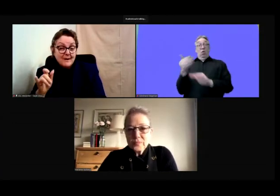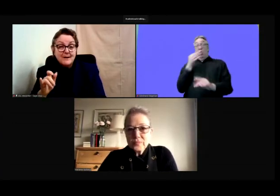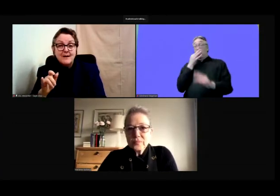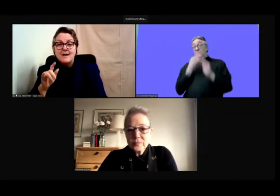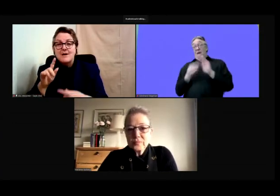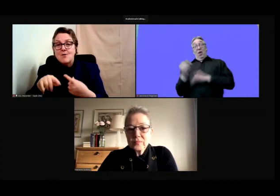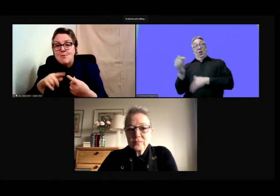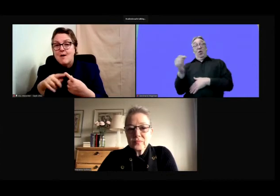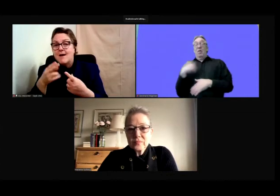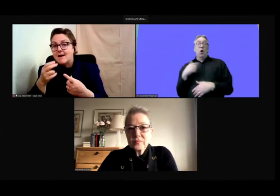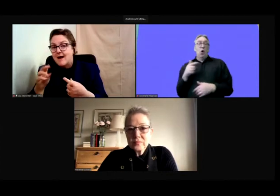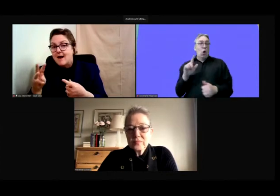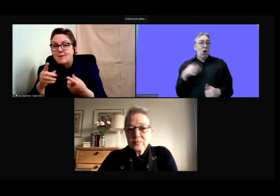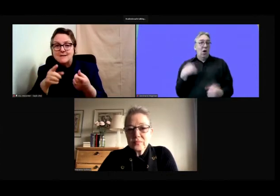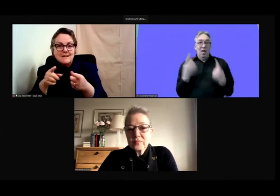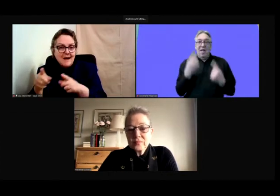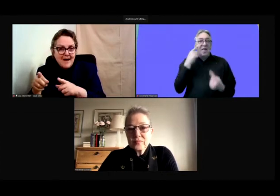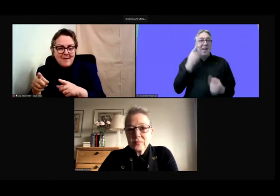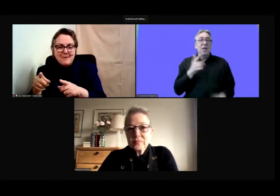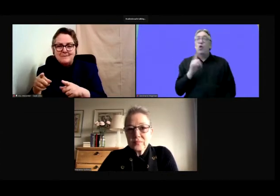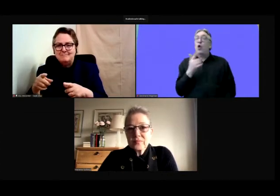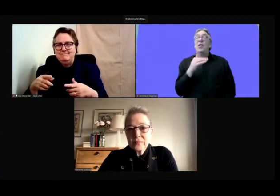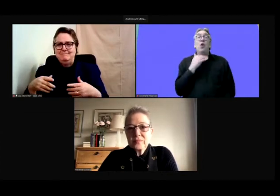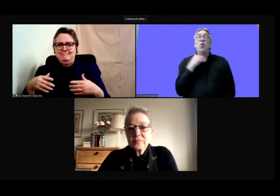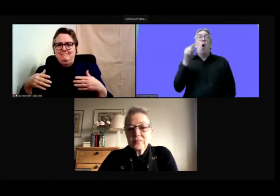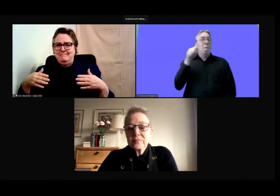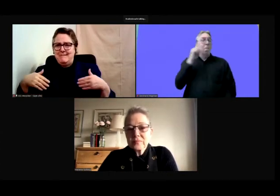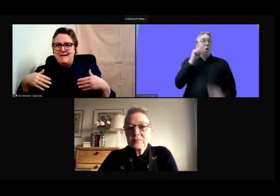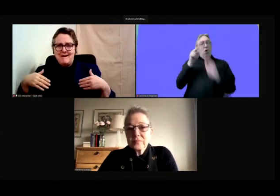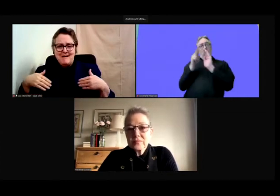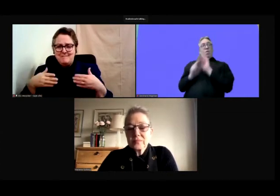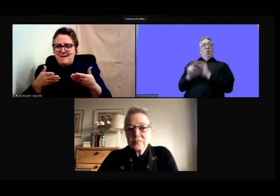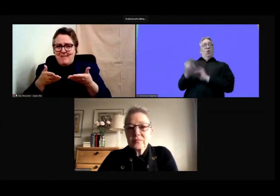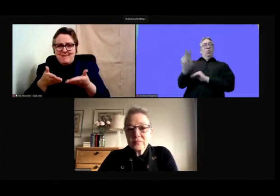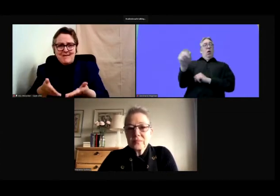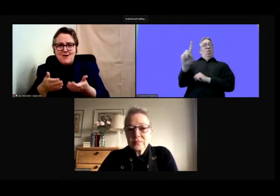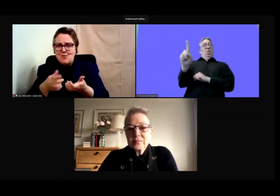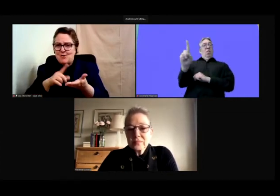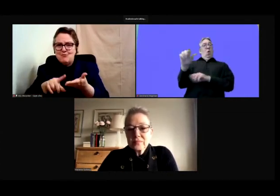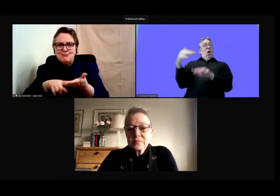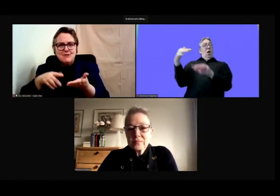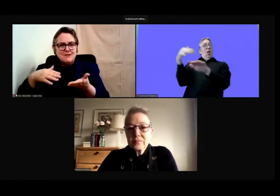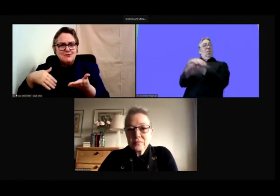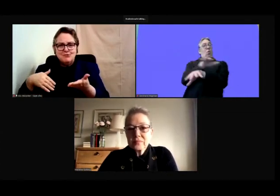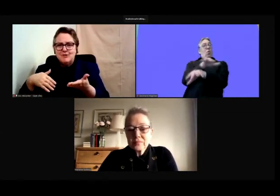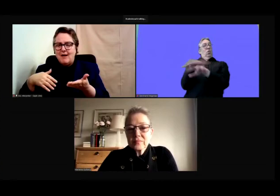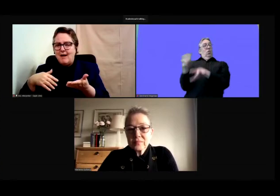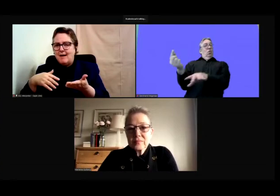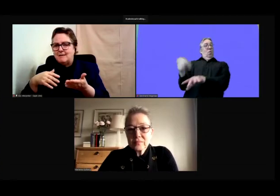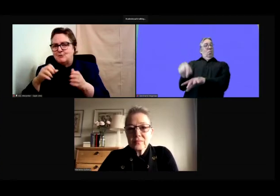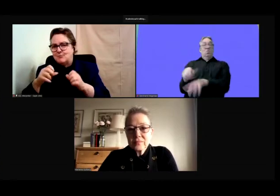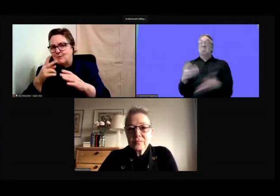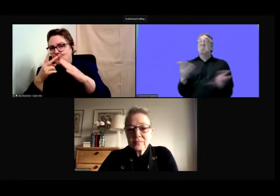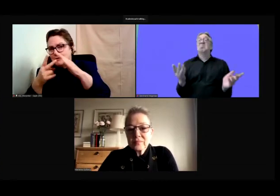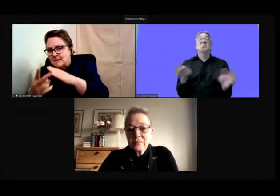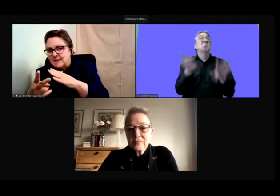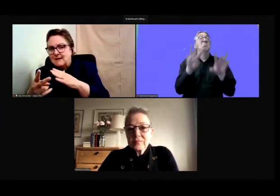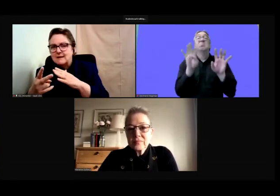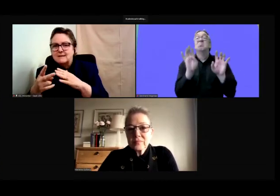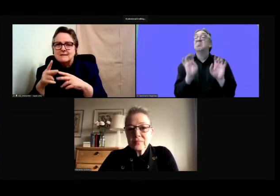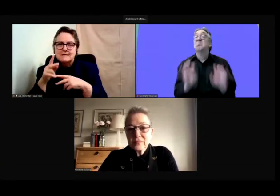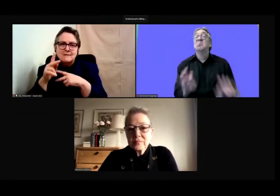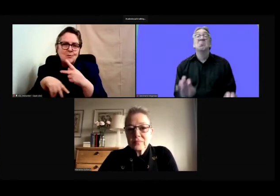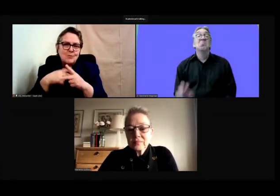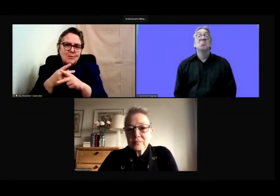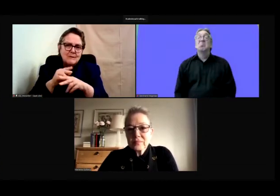there yet that we can sort of predict what type of influence we find and when and in what